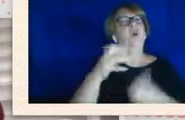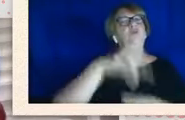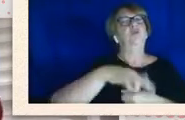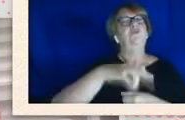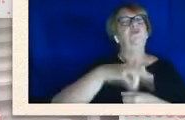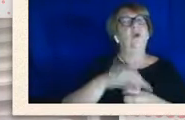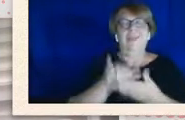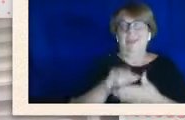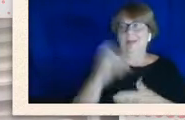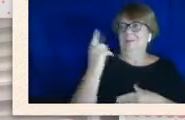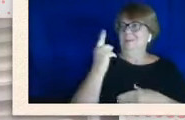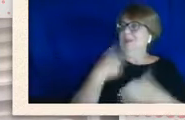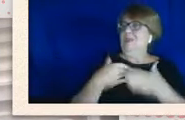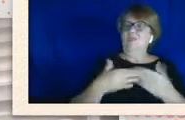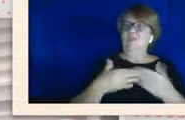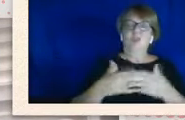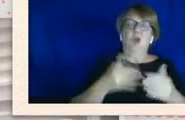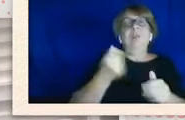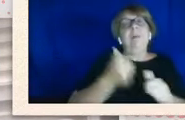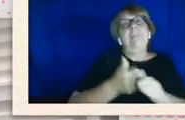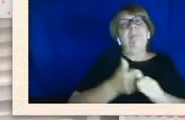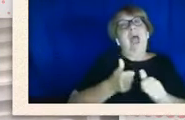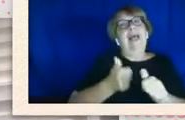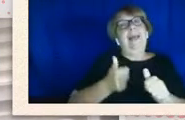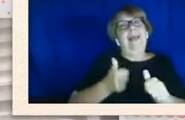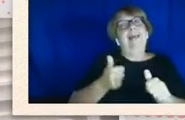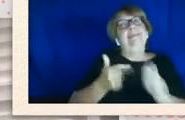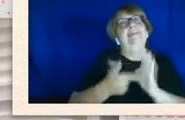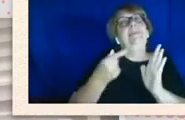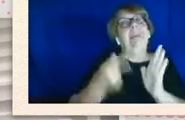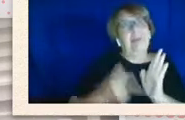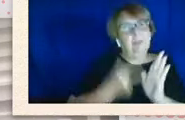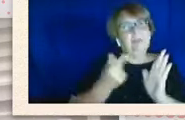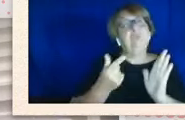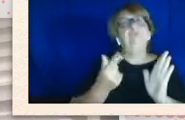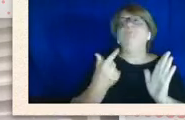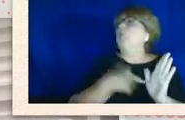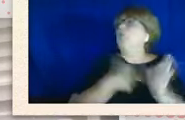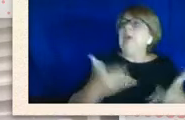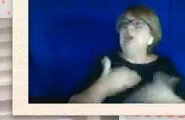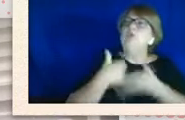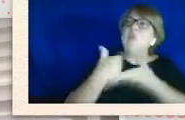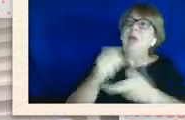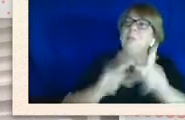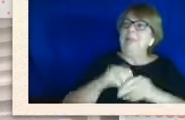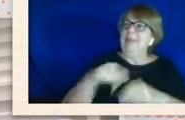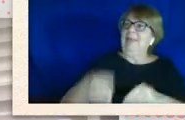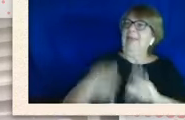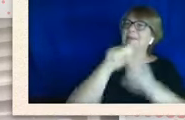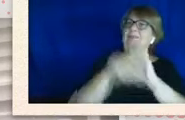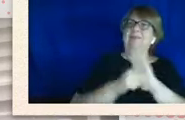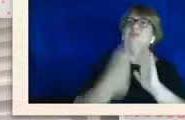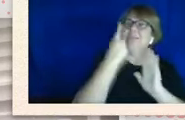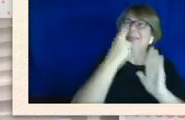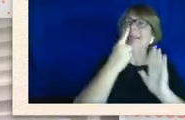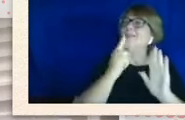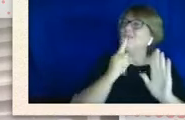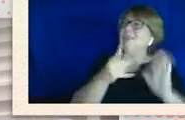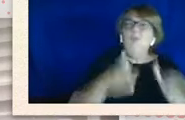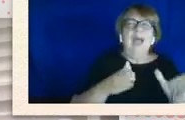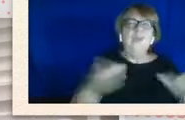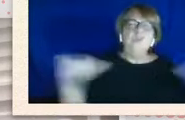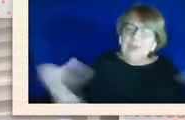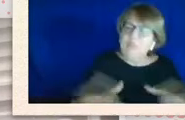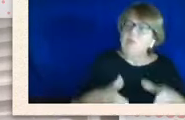though it lags a little behind at times, we're here to help people in the state understand that there's a way to get together and talk about these